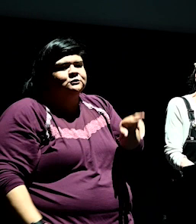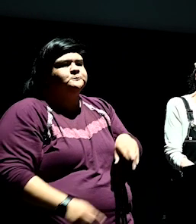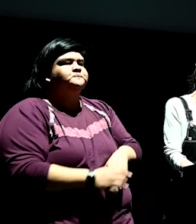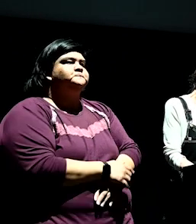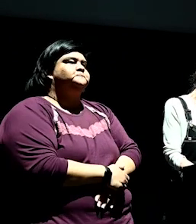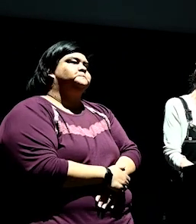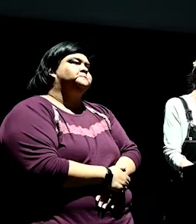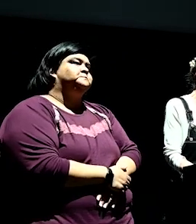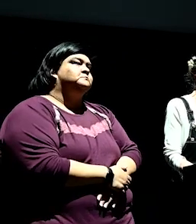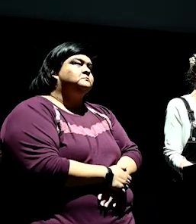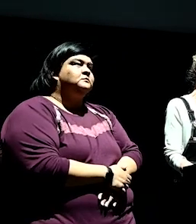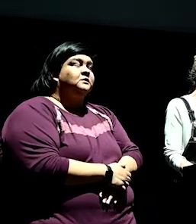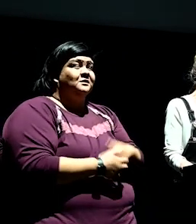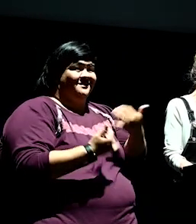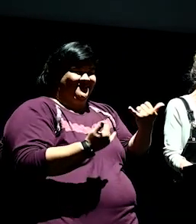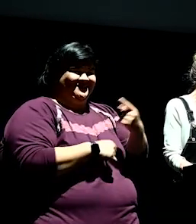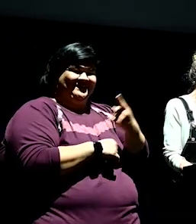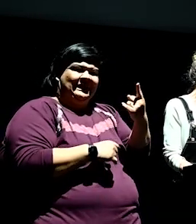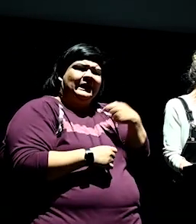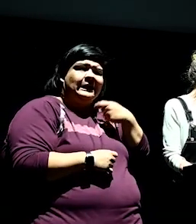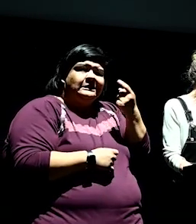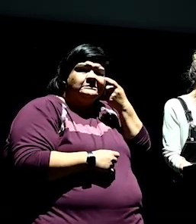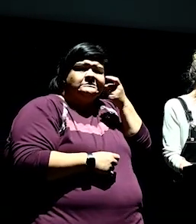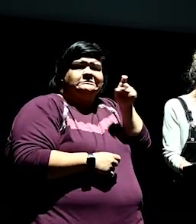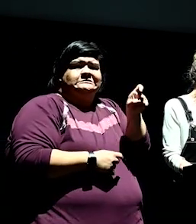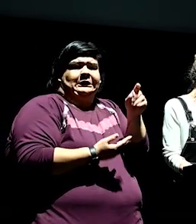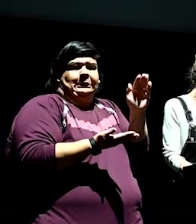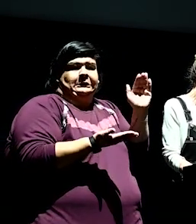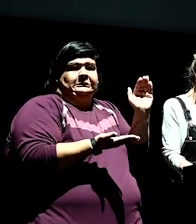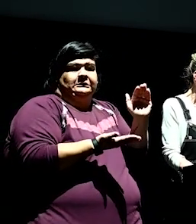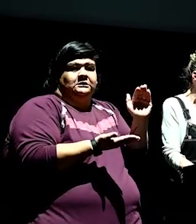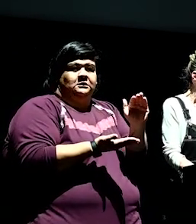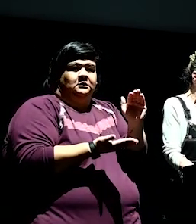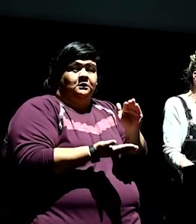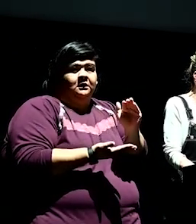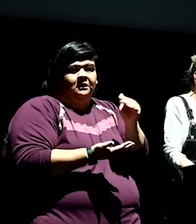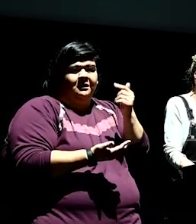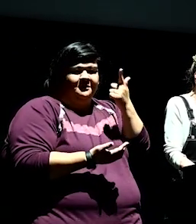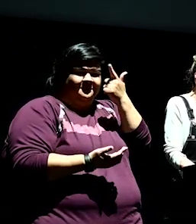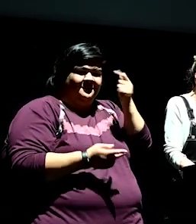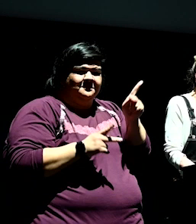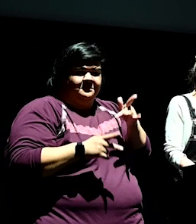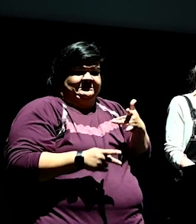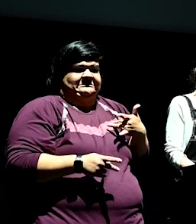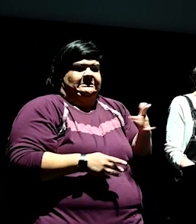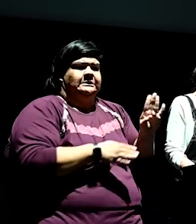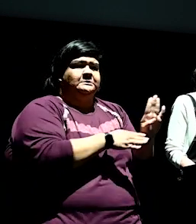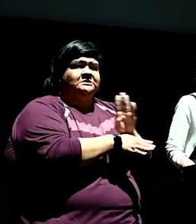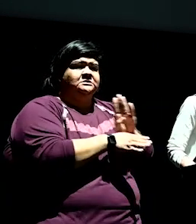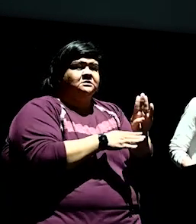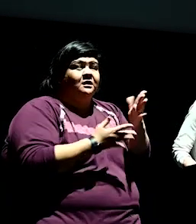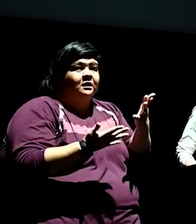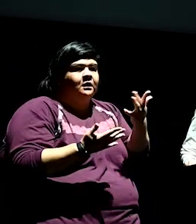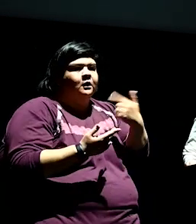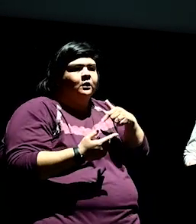Something I see a little less of just because everyone's so busy is we need to